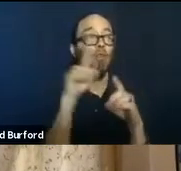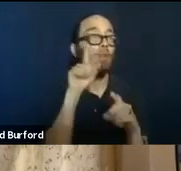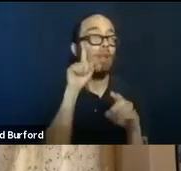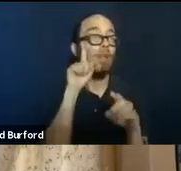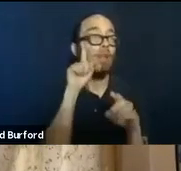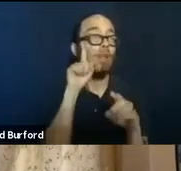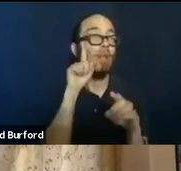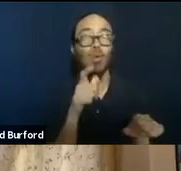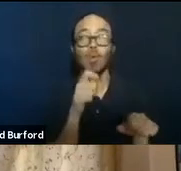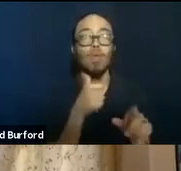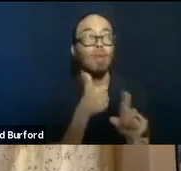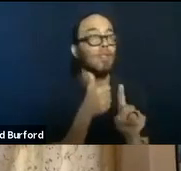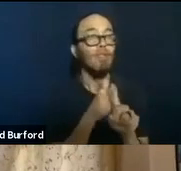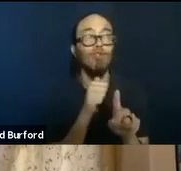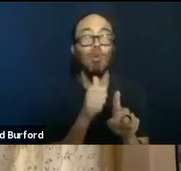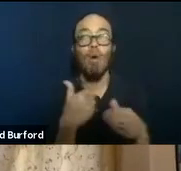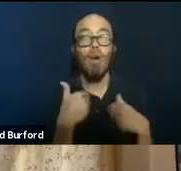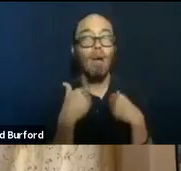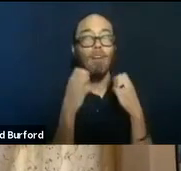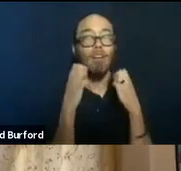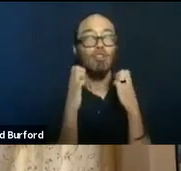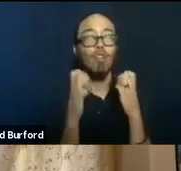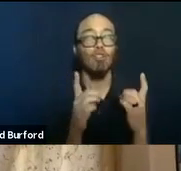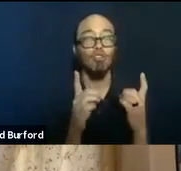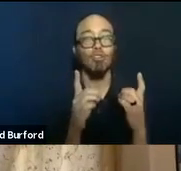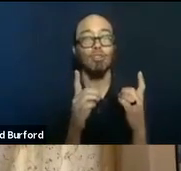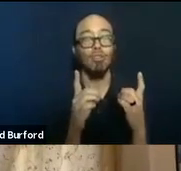don't get education